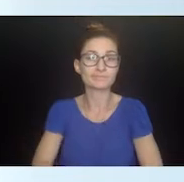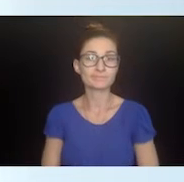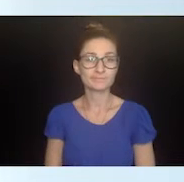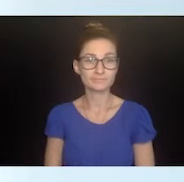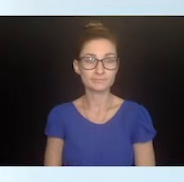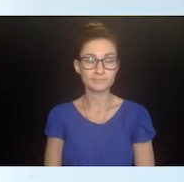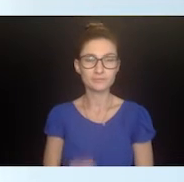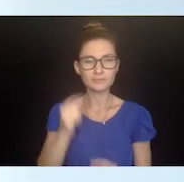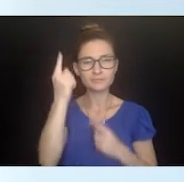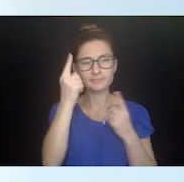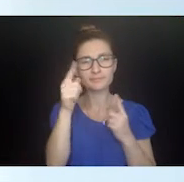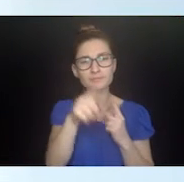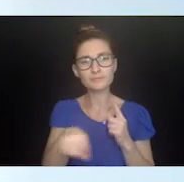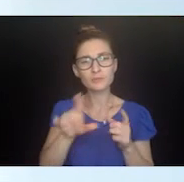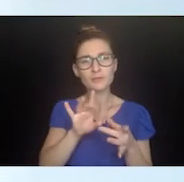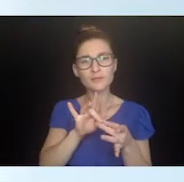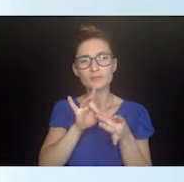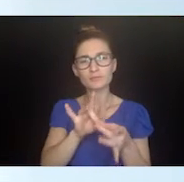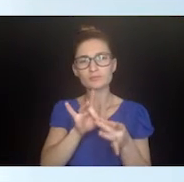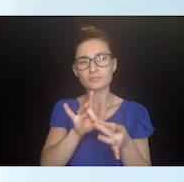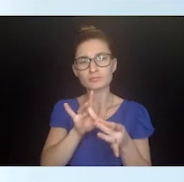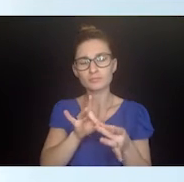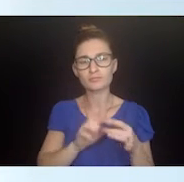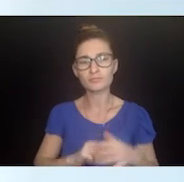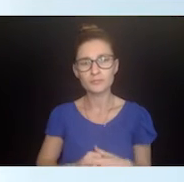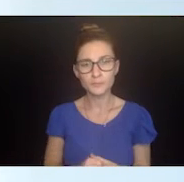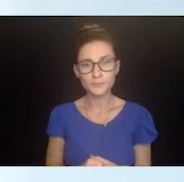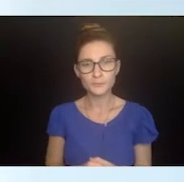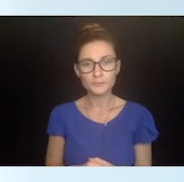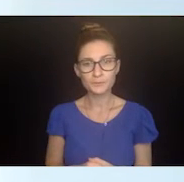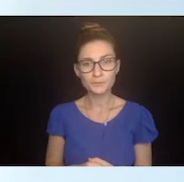I wonder if you can relate to that.